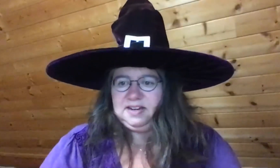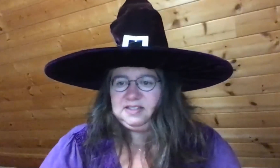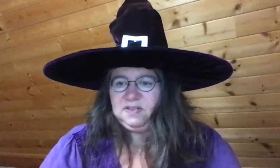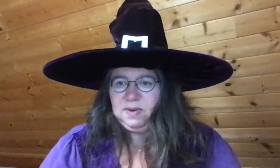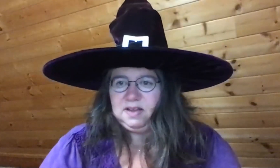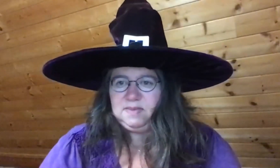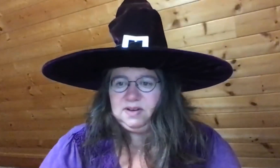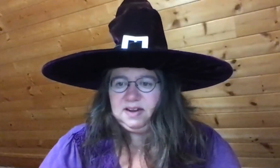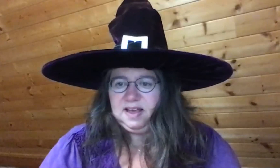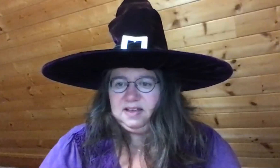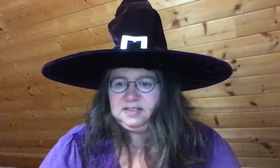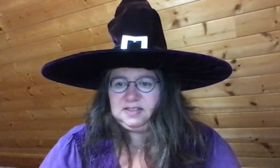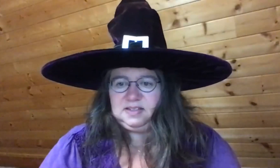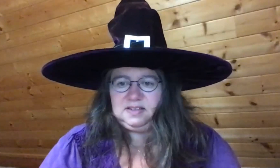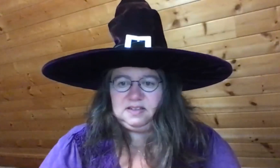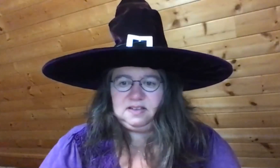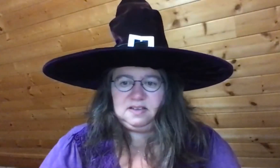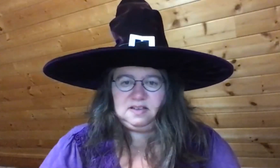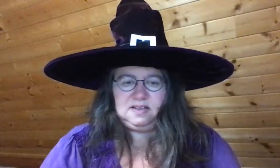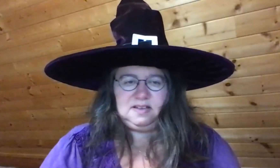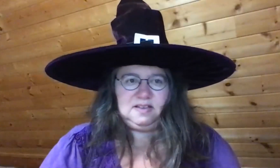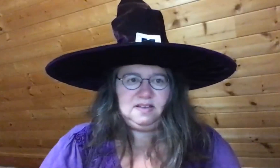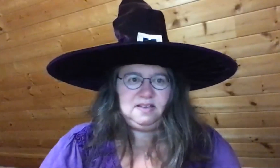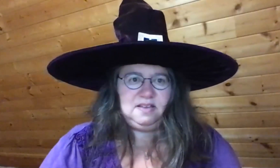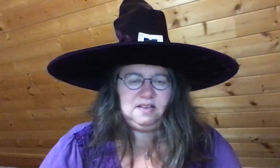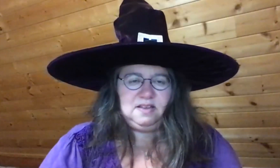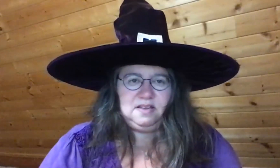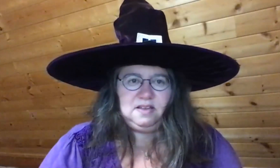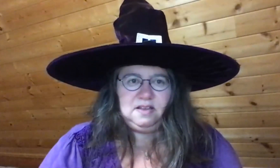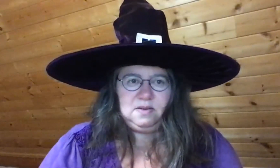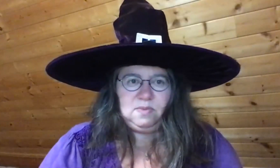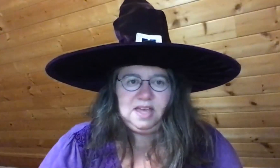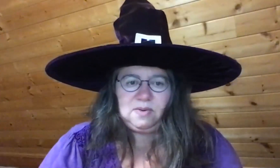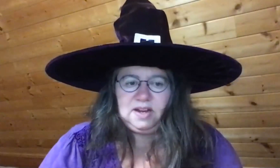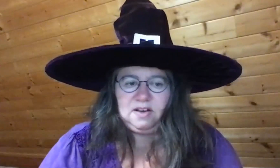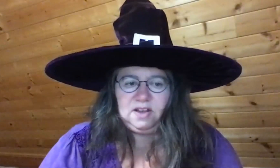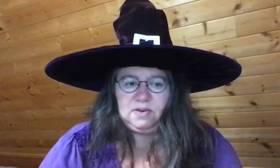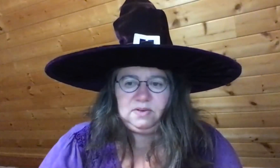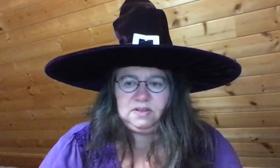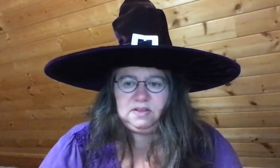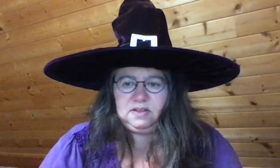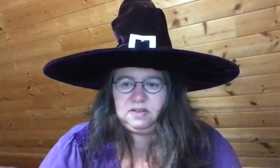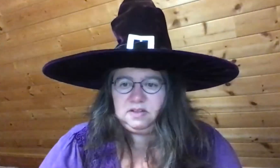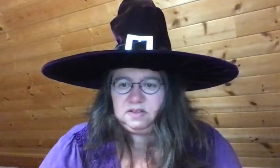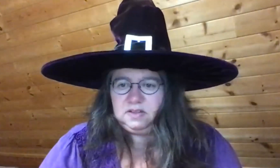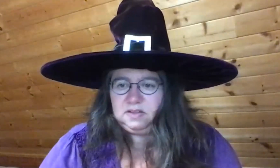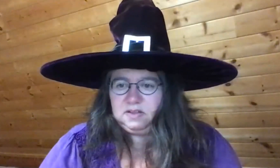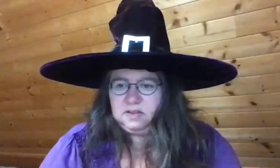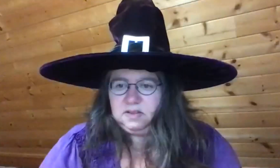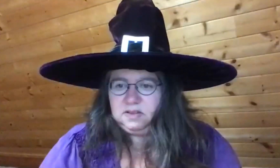Go ahead, Anissa, if you want to unmute and ask. Can you hear me okay? I'm not using my headset tonight. We can't quite hear you.